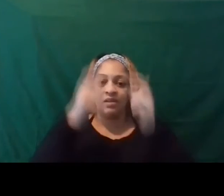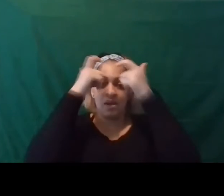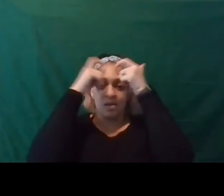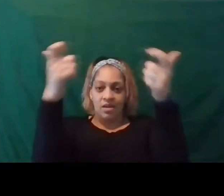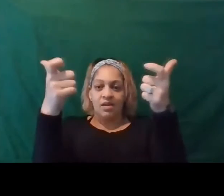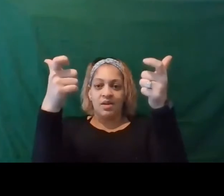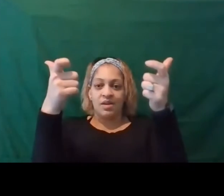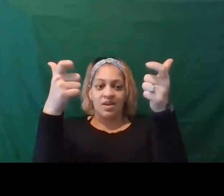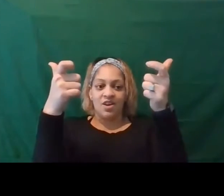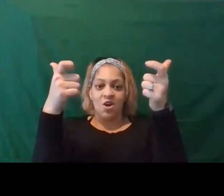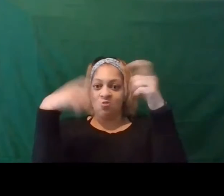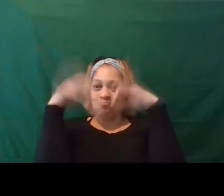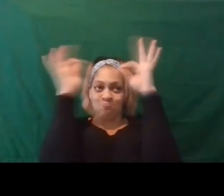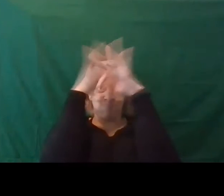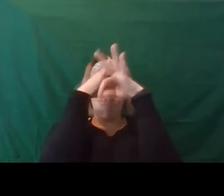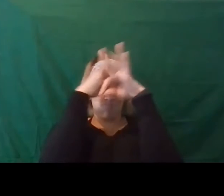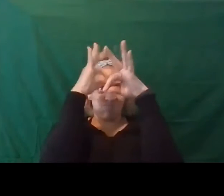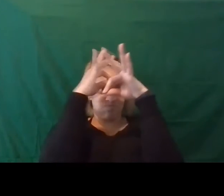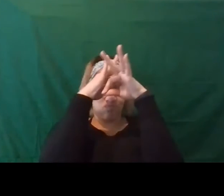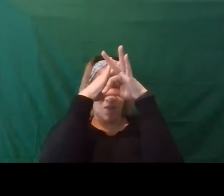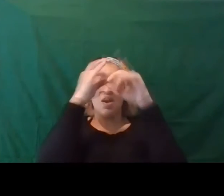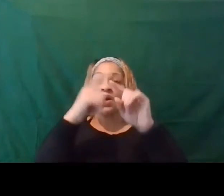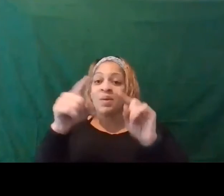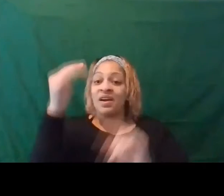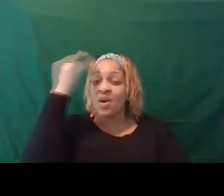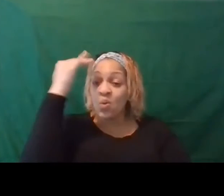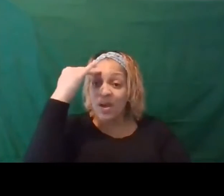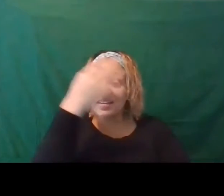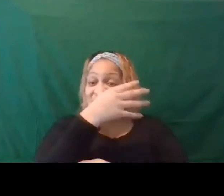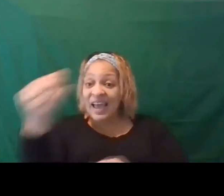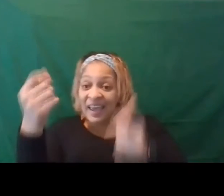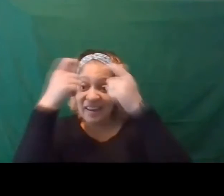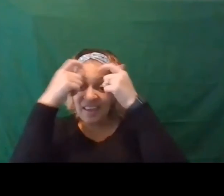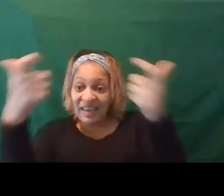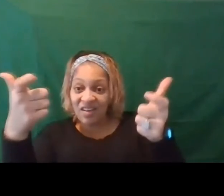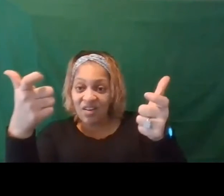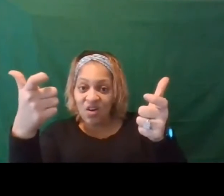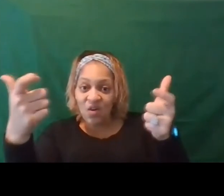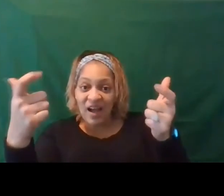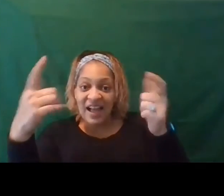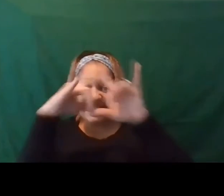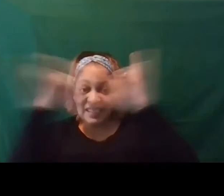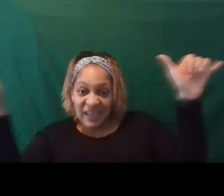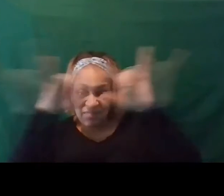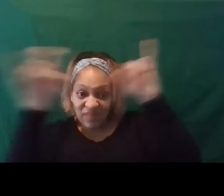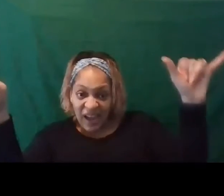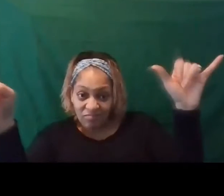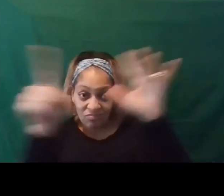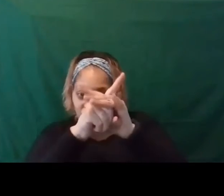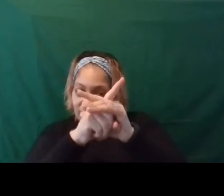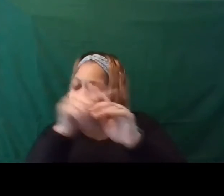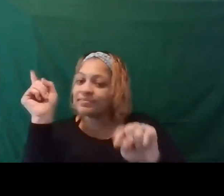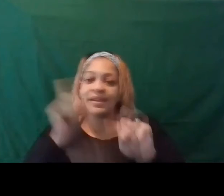implies unawareness. Awareness and ego cannot coexist in the same moment at the same time. So